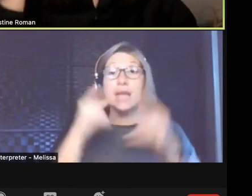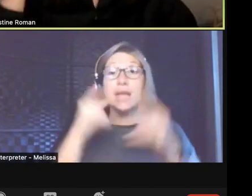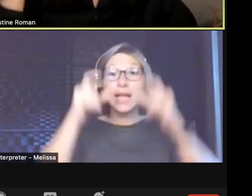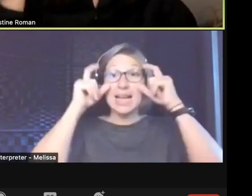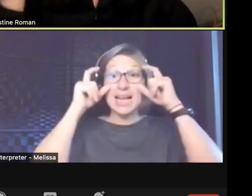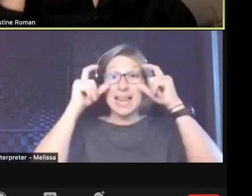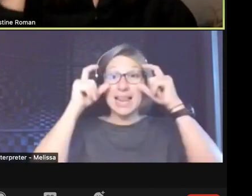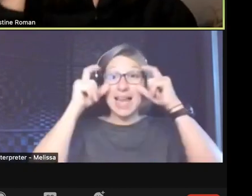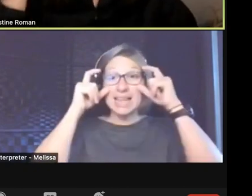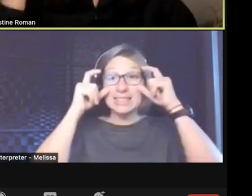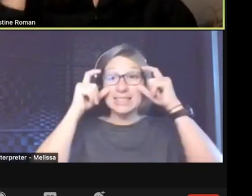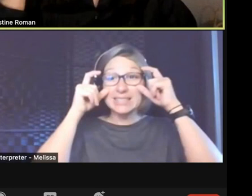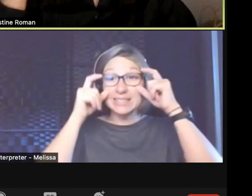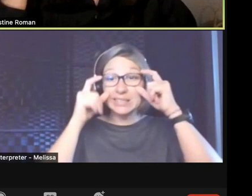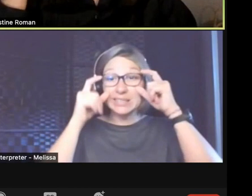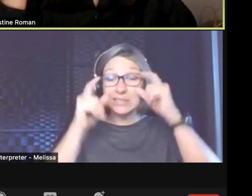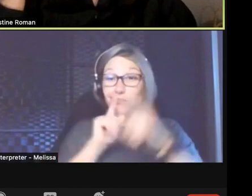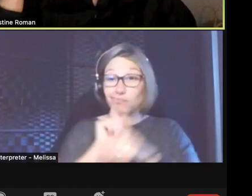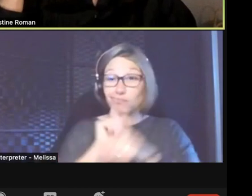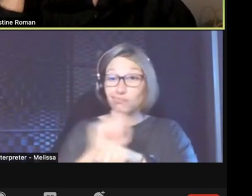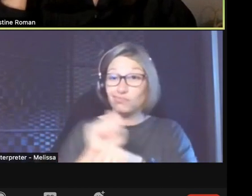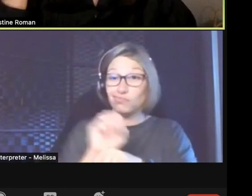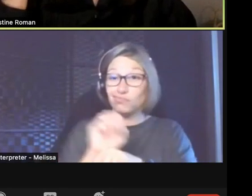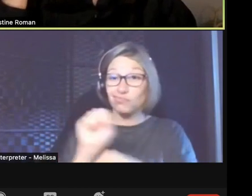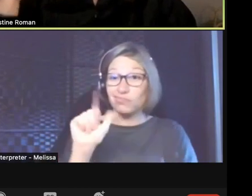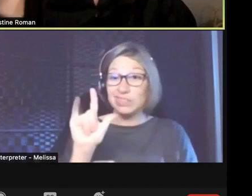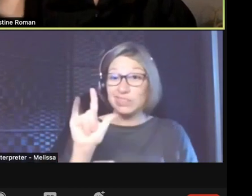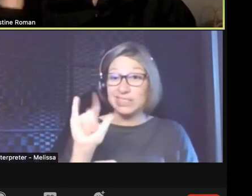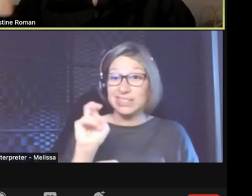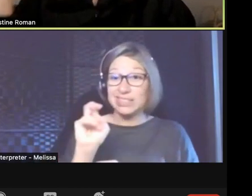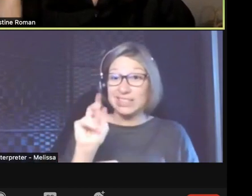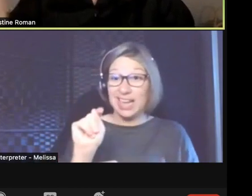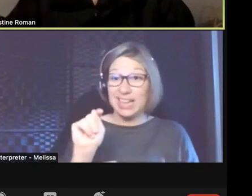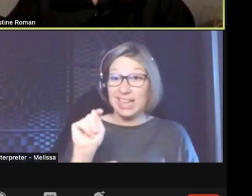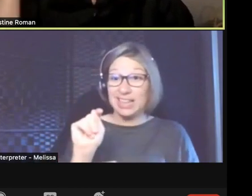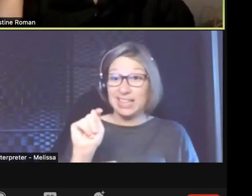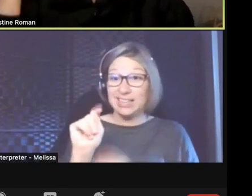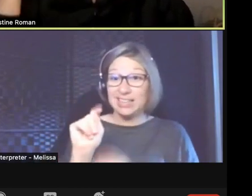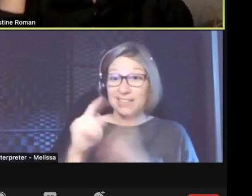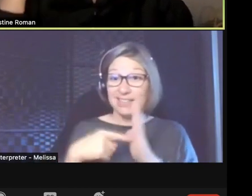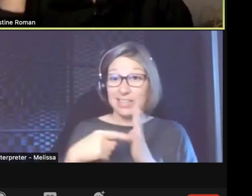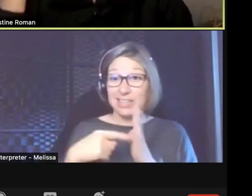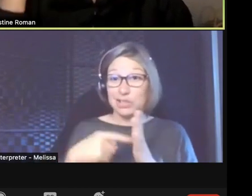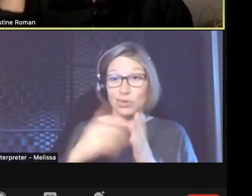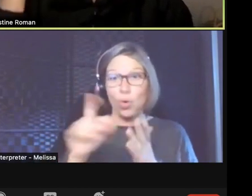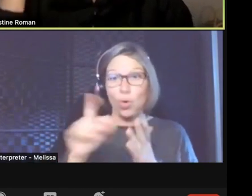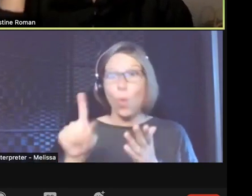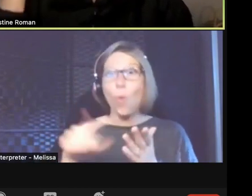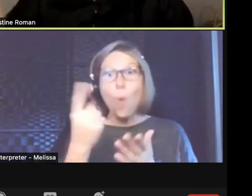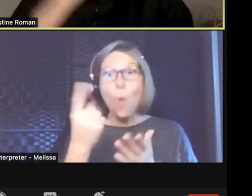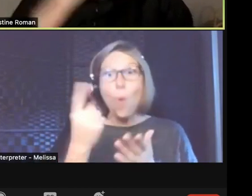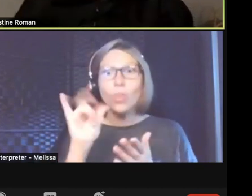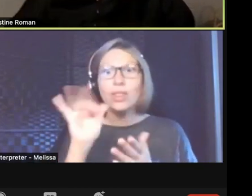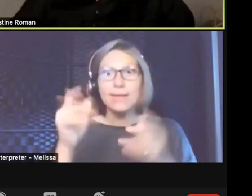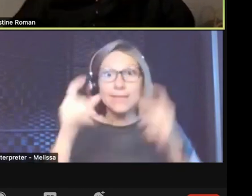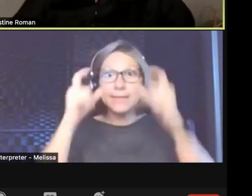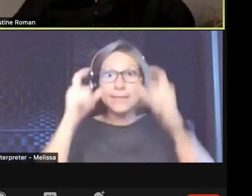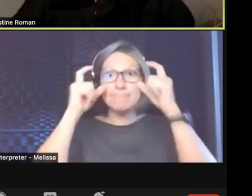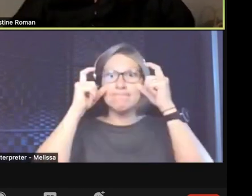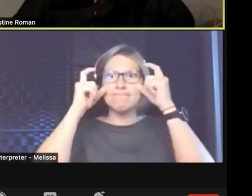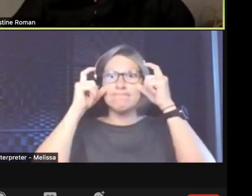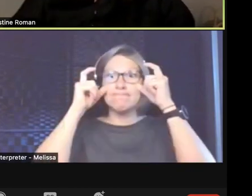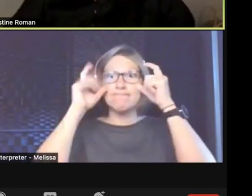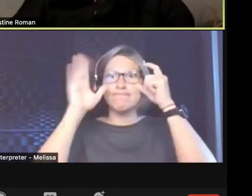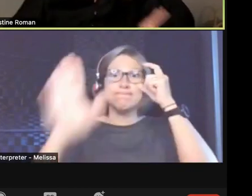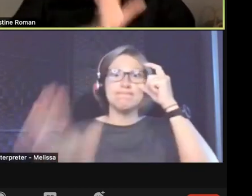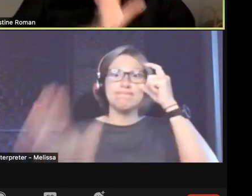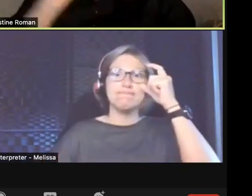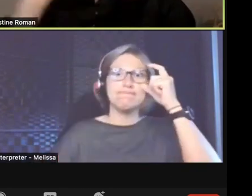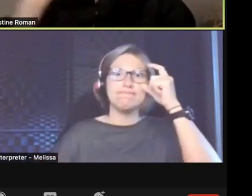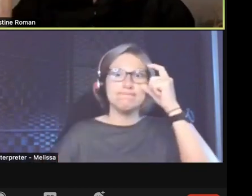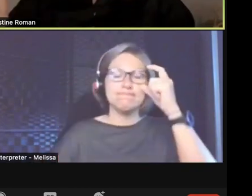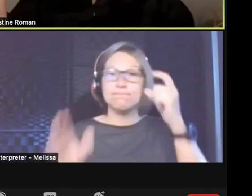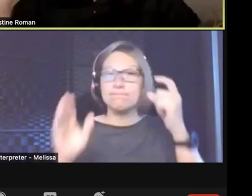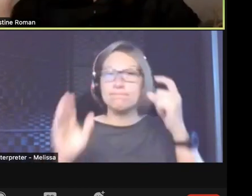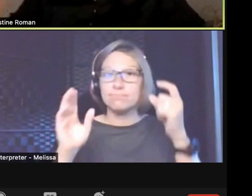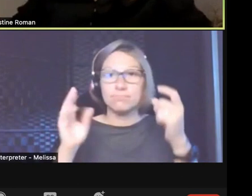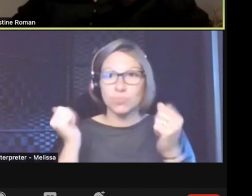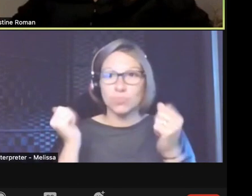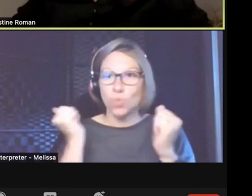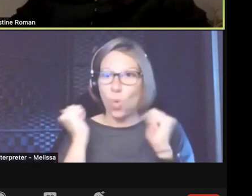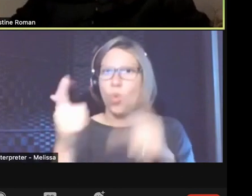really a salient feature? Only if the person wears the exact same glasses all the time. I mean, all the